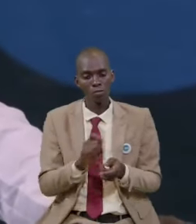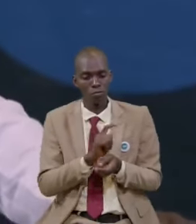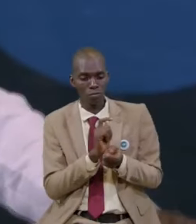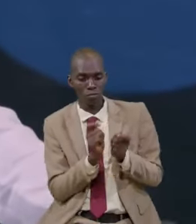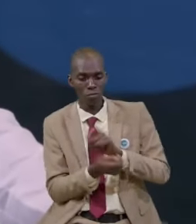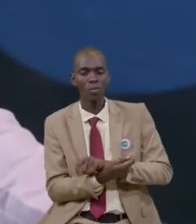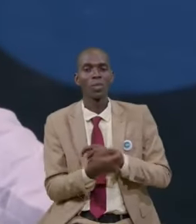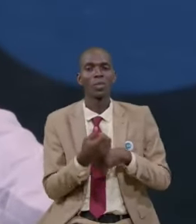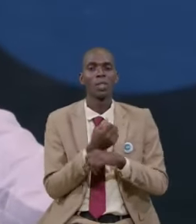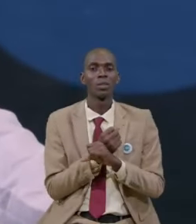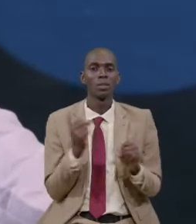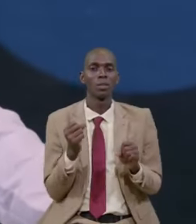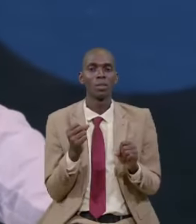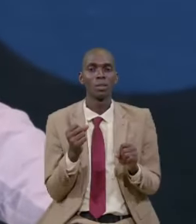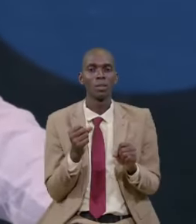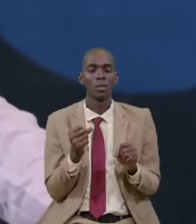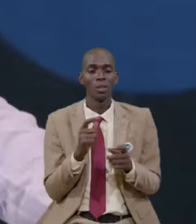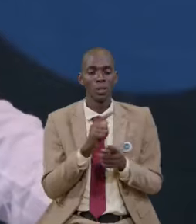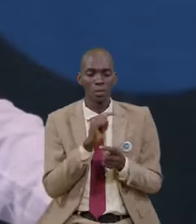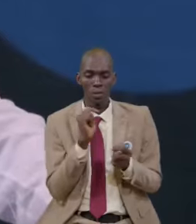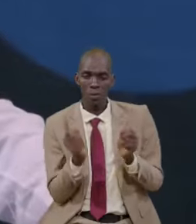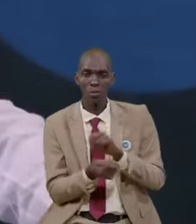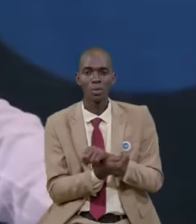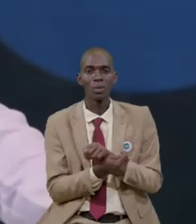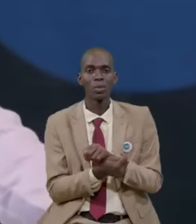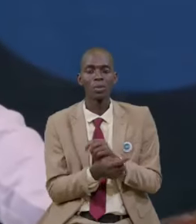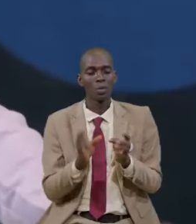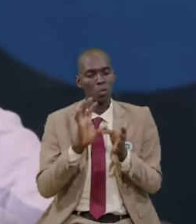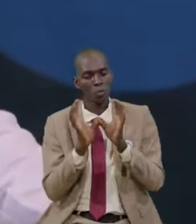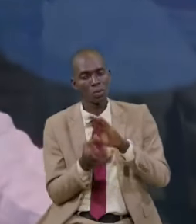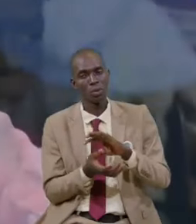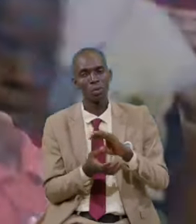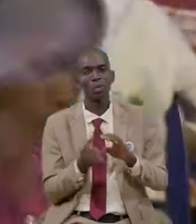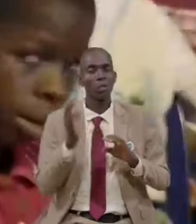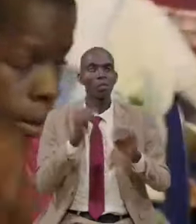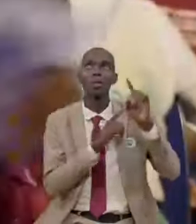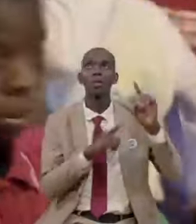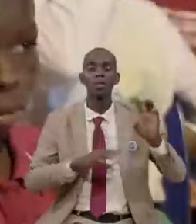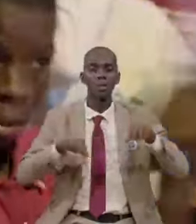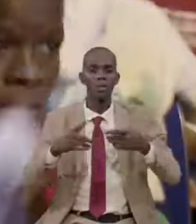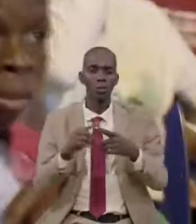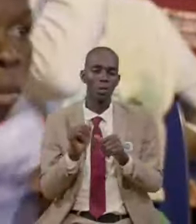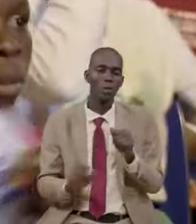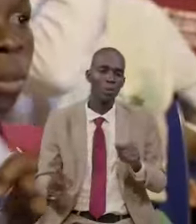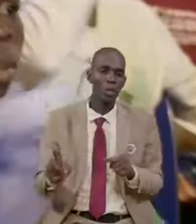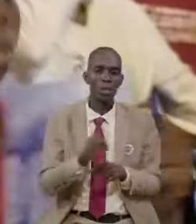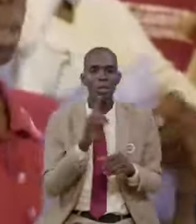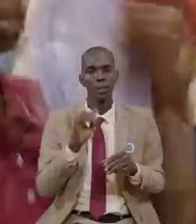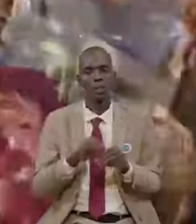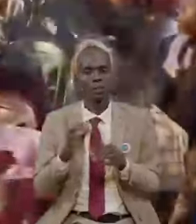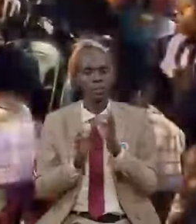transformation, conversion, the Lord grant unto every one of us. Amen. Give me a good and a good amen.